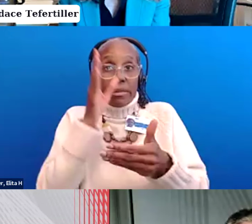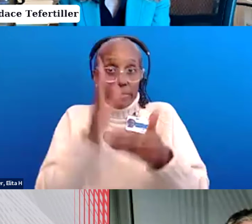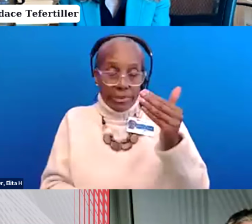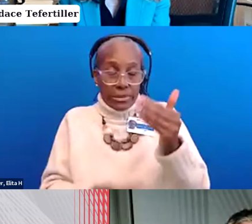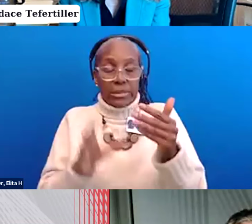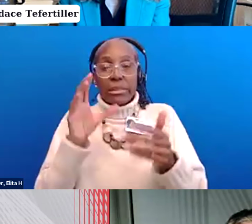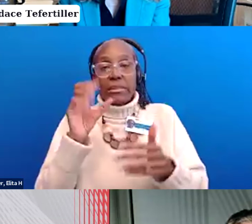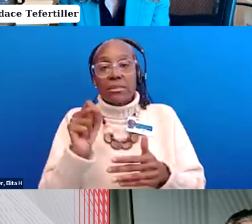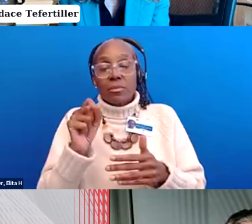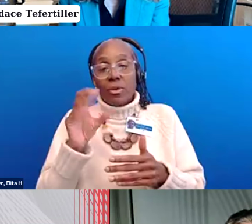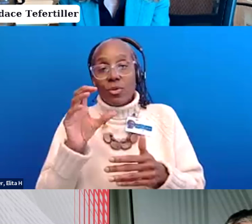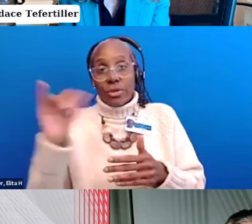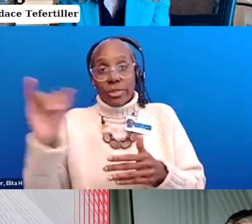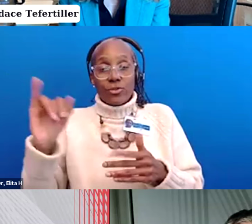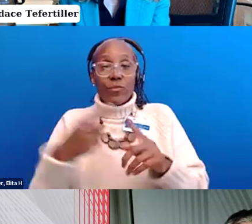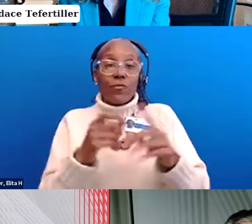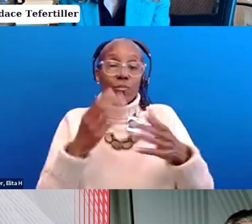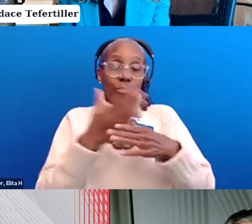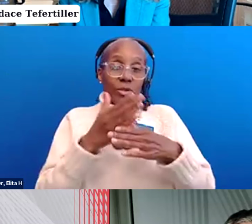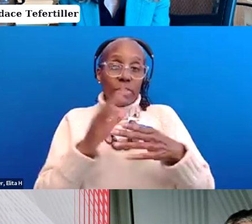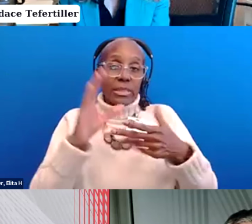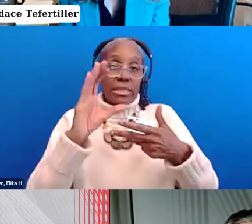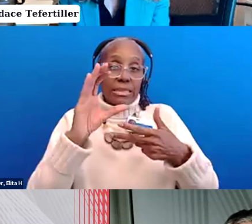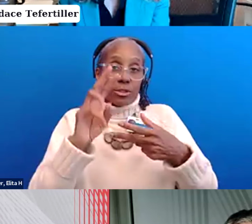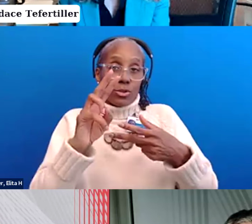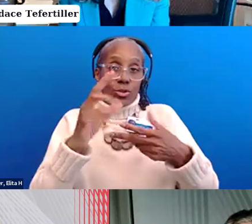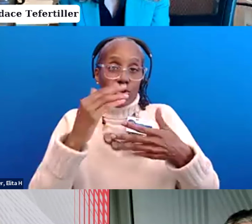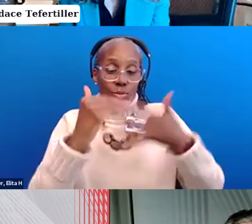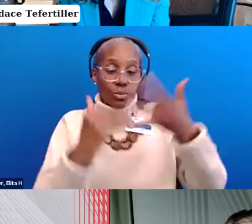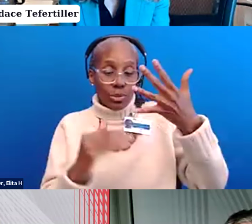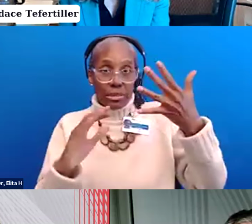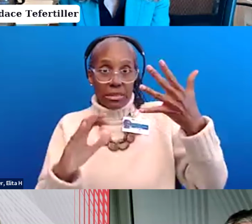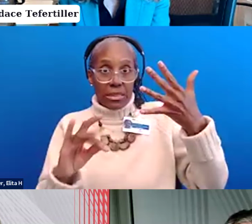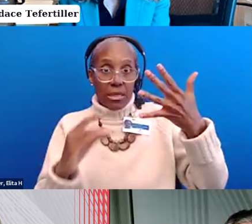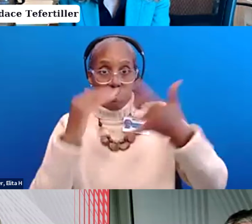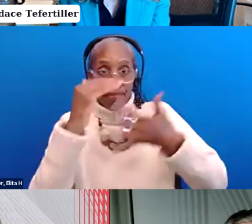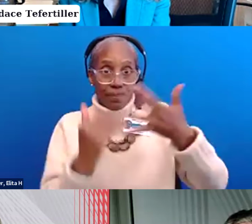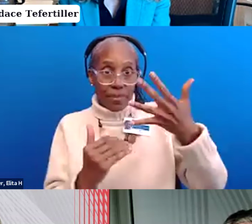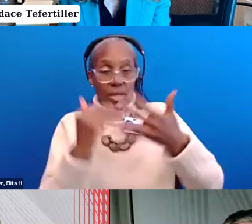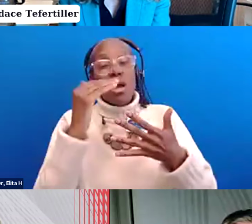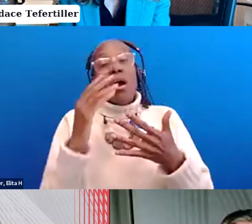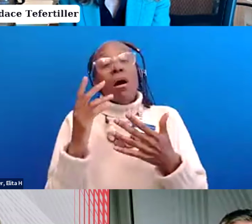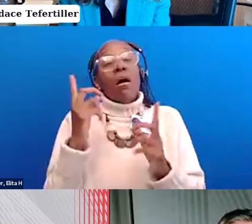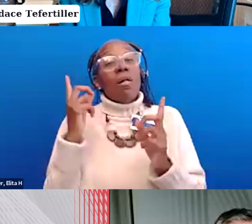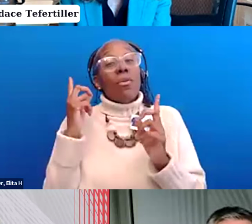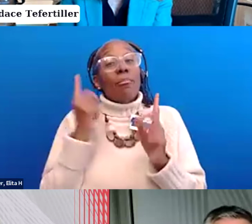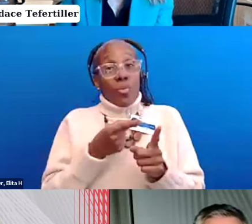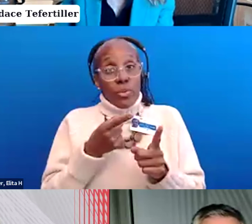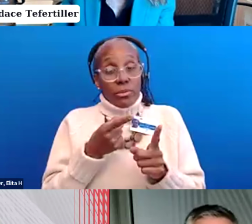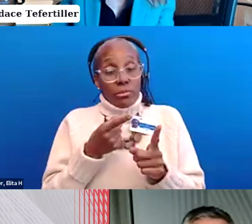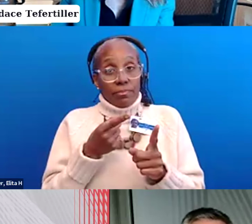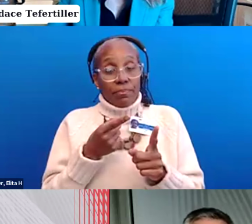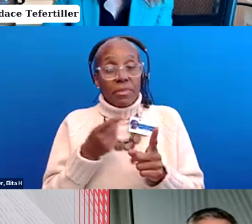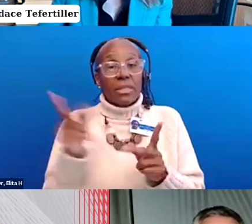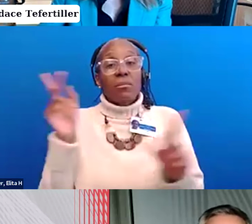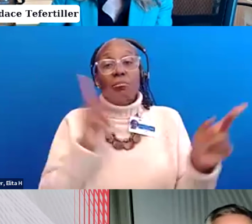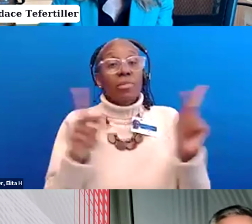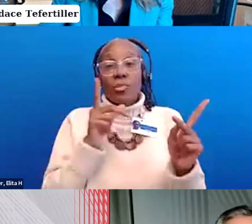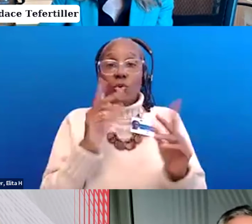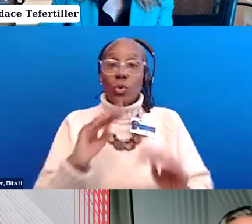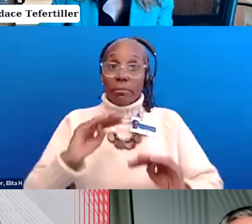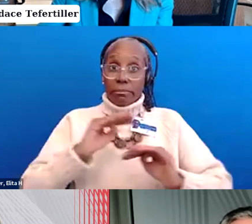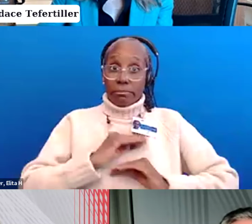cord injury between C2 and C8. And really the idea here is that folks who meet